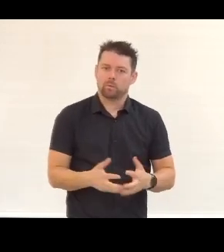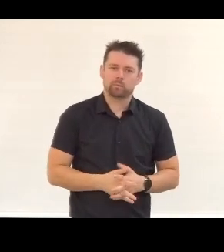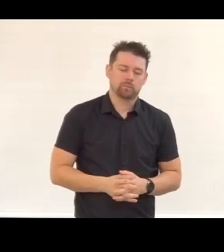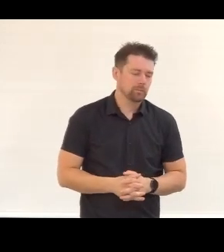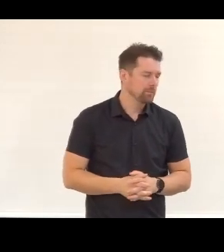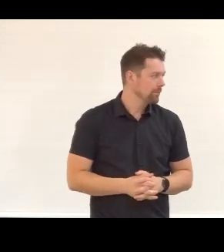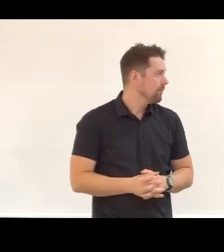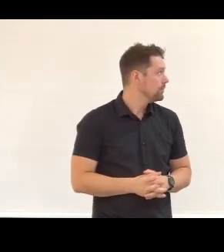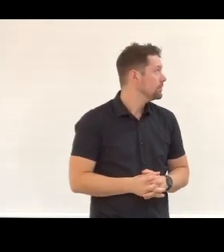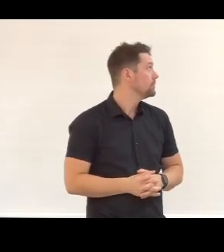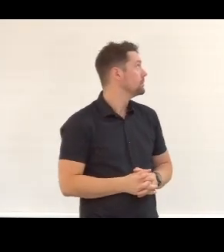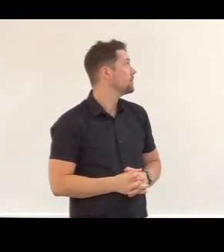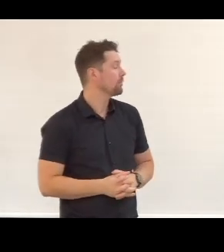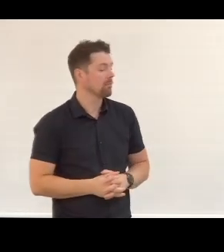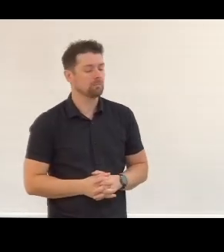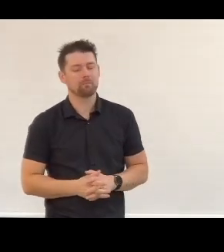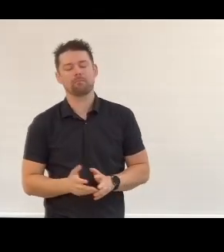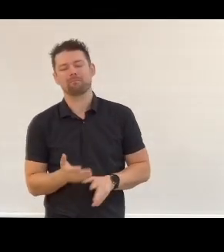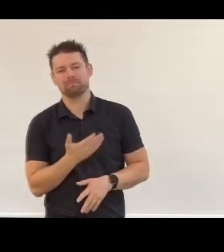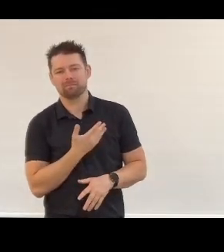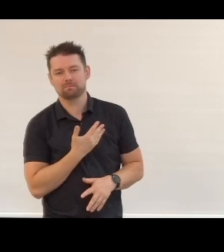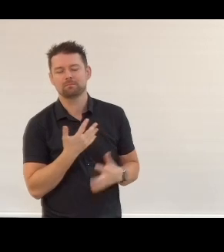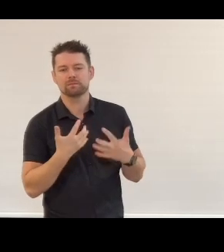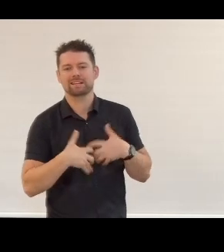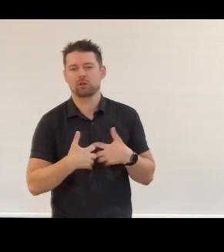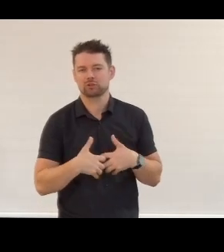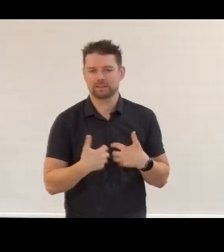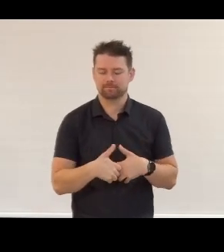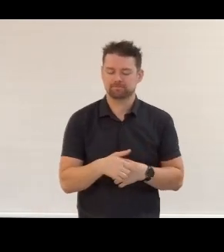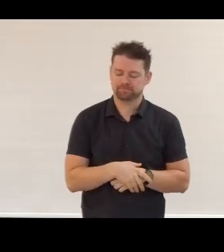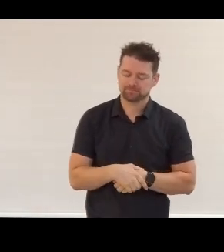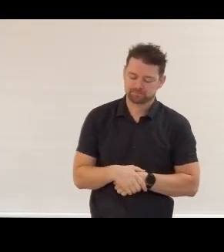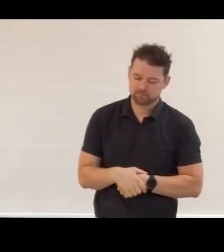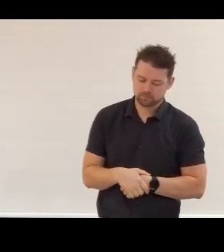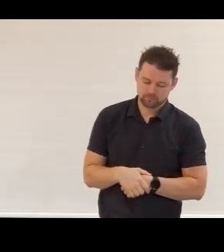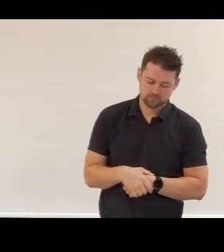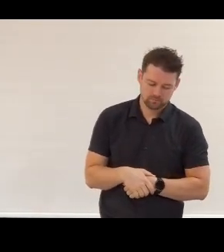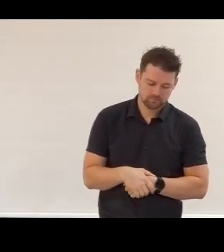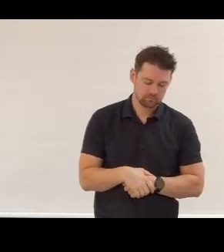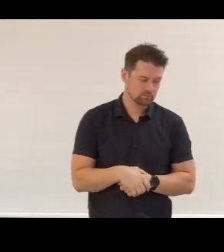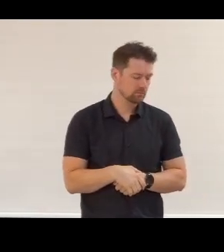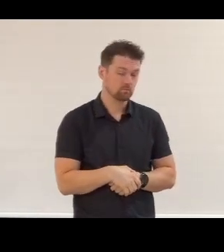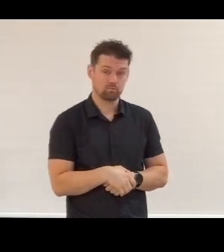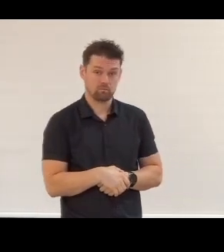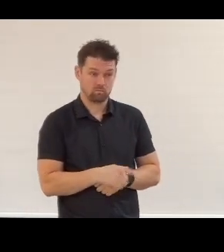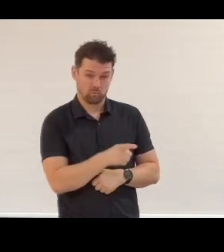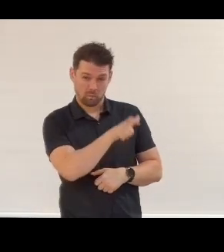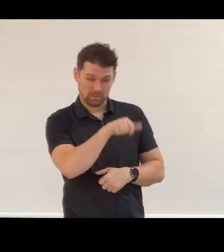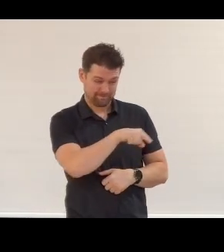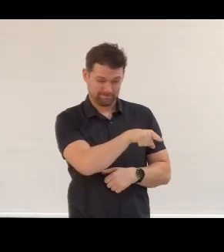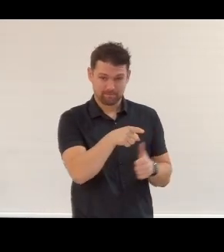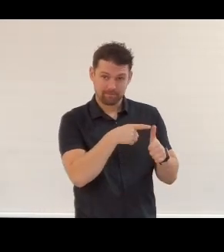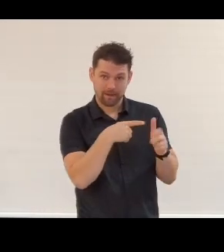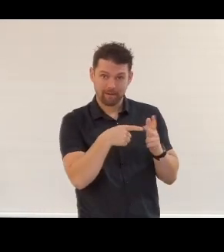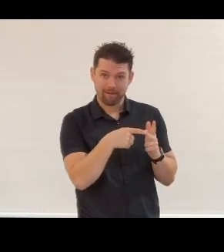mission. And then there was some technology that was tested. So there was one person who did an experiment with AI